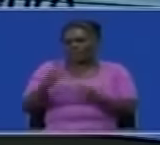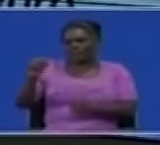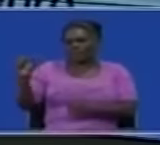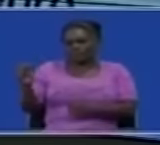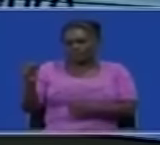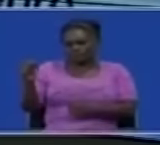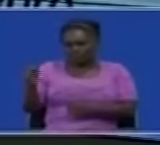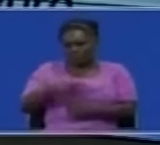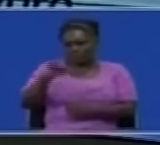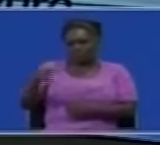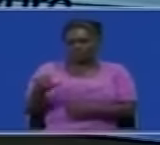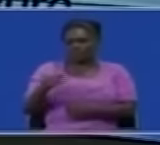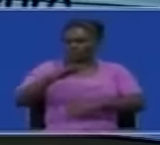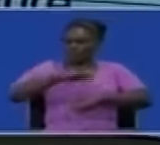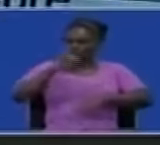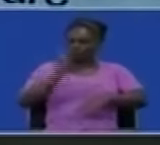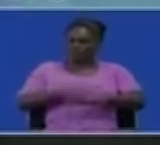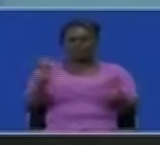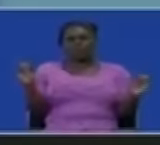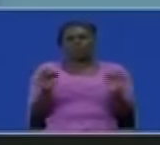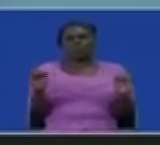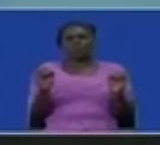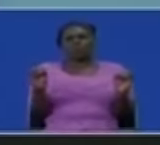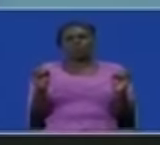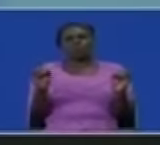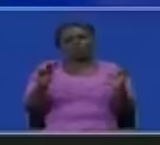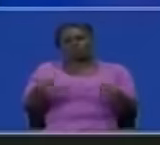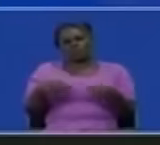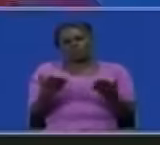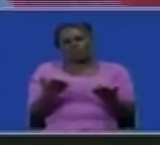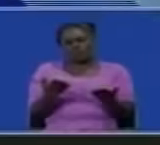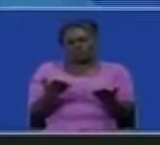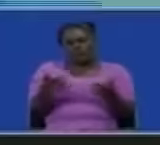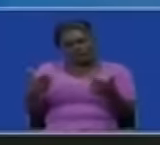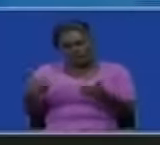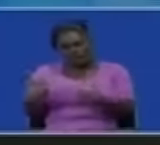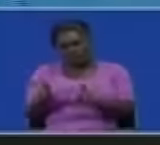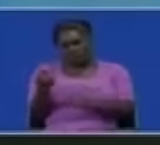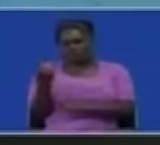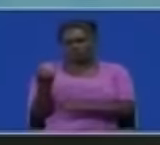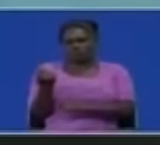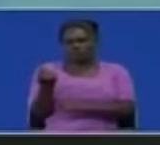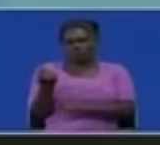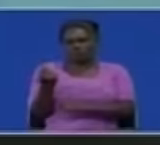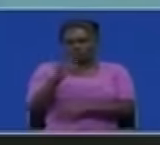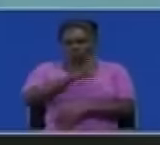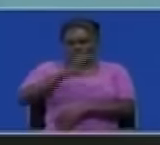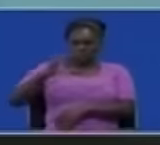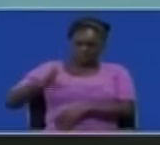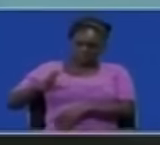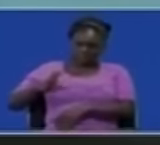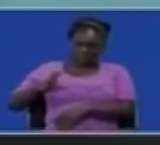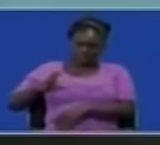they said that time was not enough and they sought some middle ground. And I think they were given some sort of leeway by the JLAC committee in